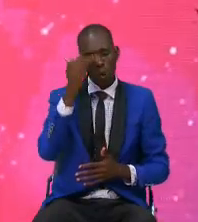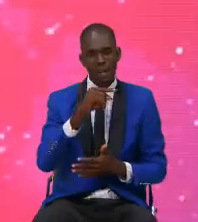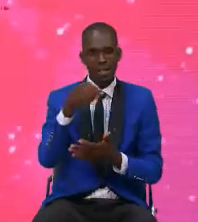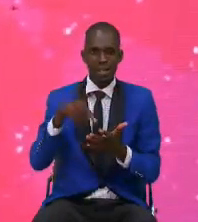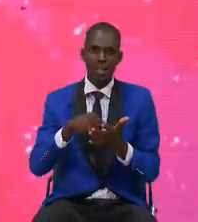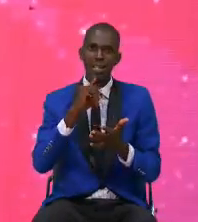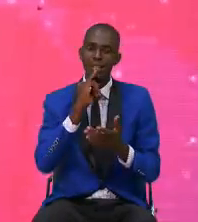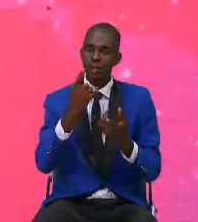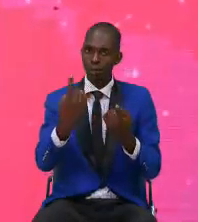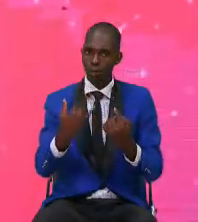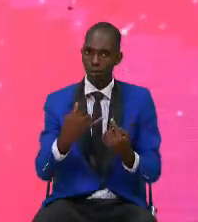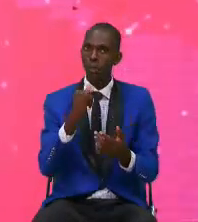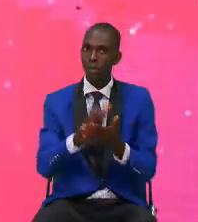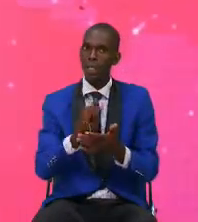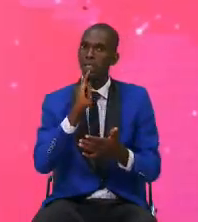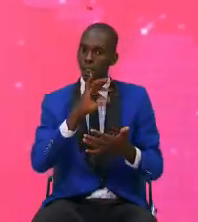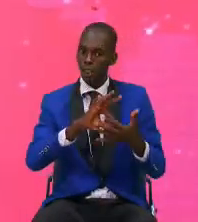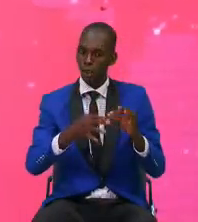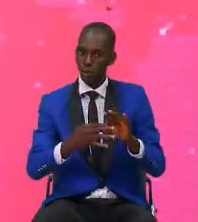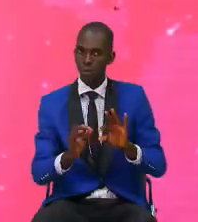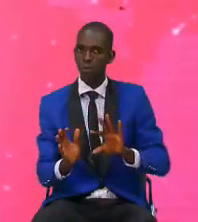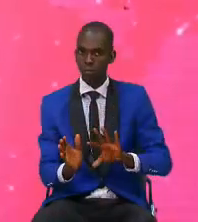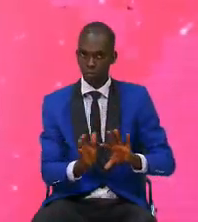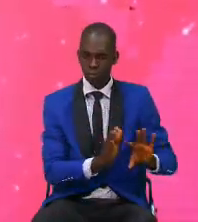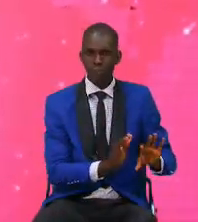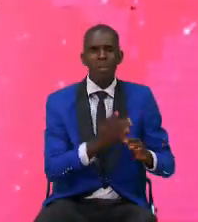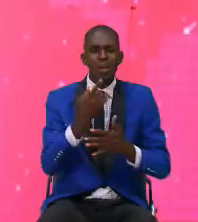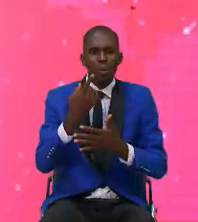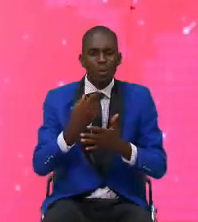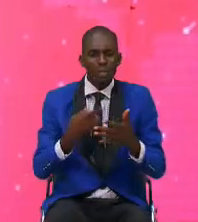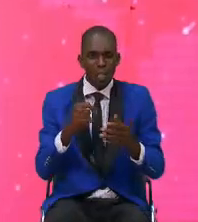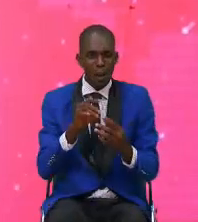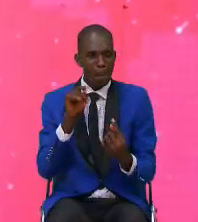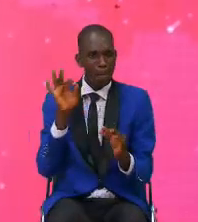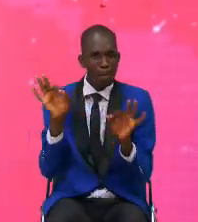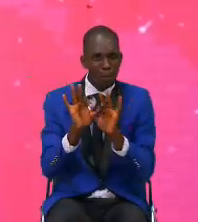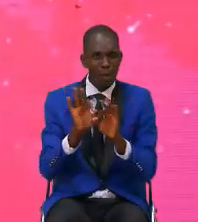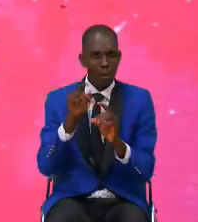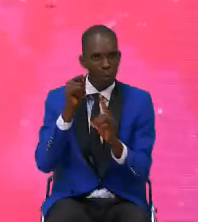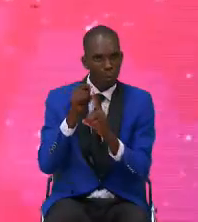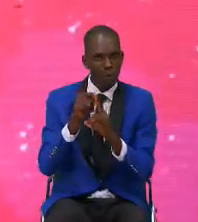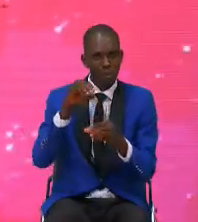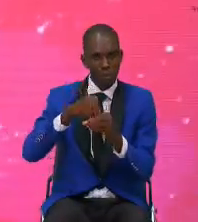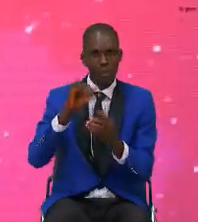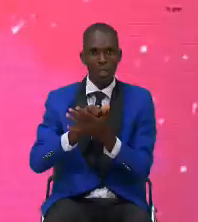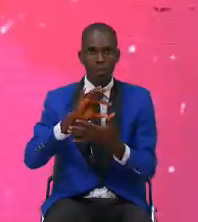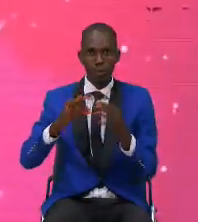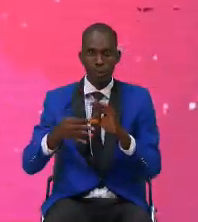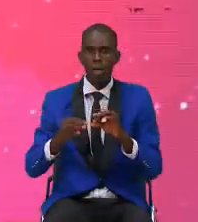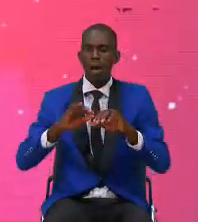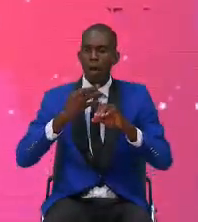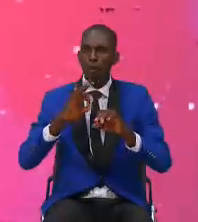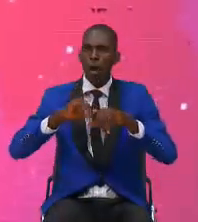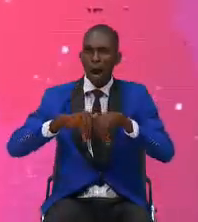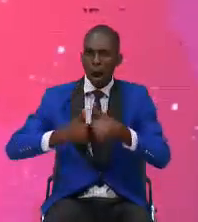story. Now we're going to look at the details of the story as I bring to you how you, by the grace of